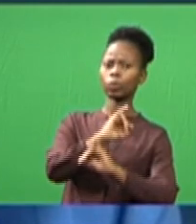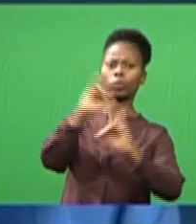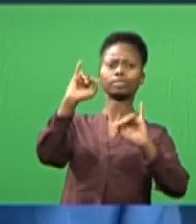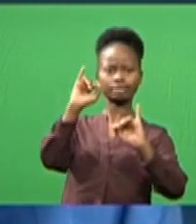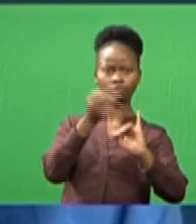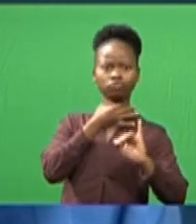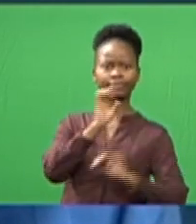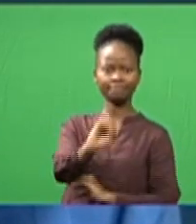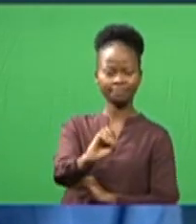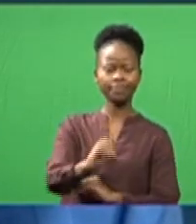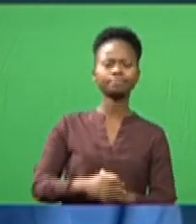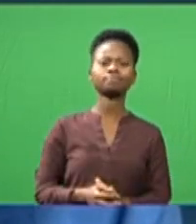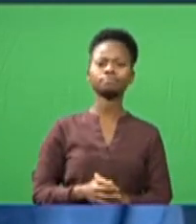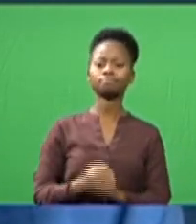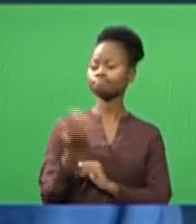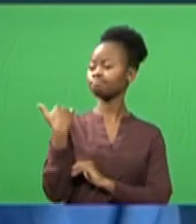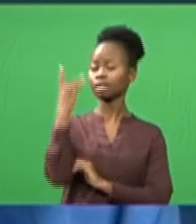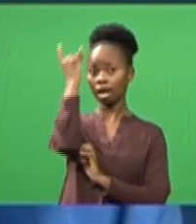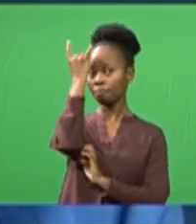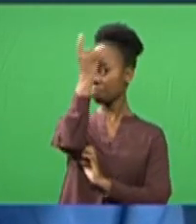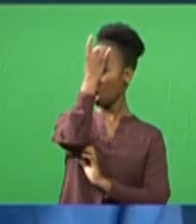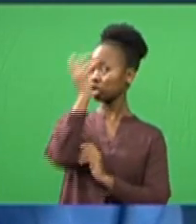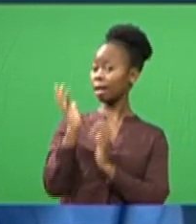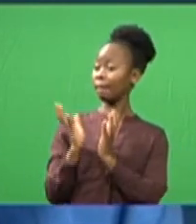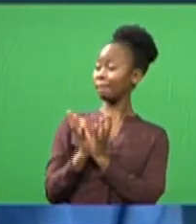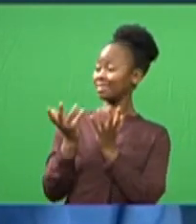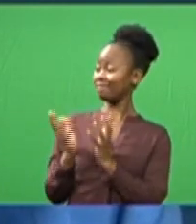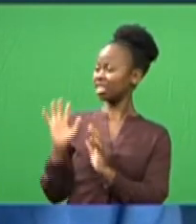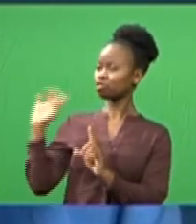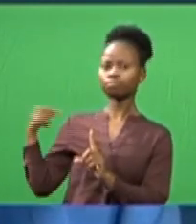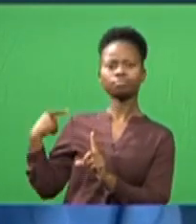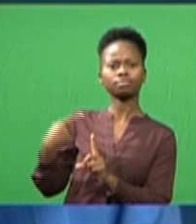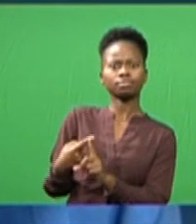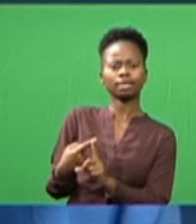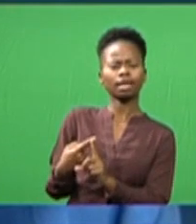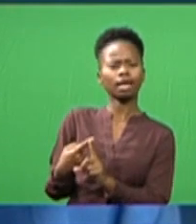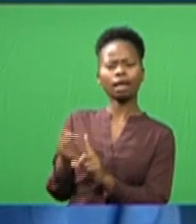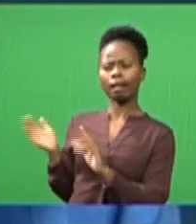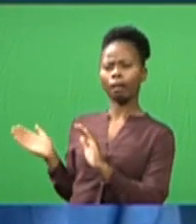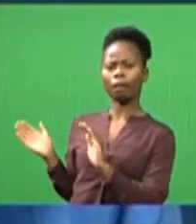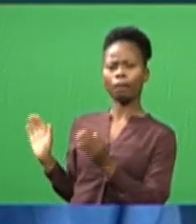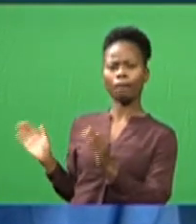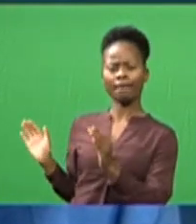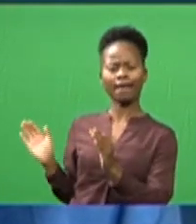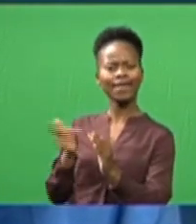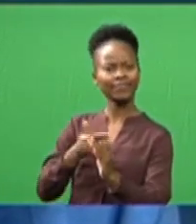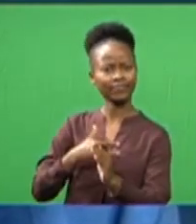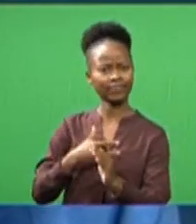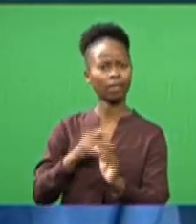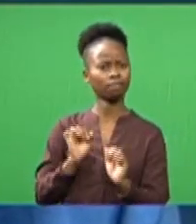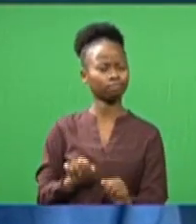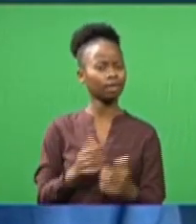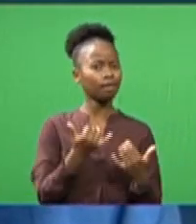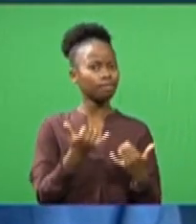Compared to the March meeting, a higher growth forecast implies a small further narrowing of the output